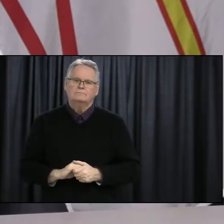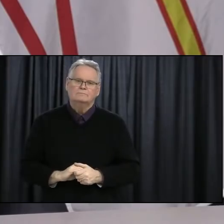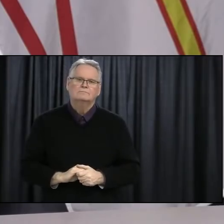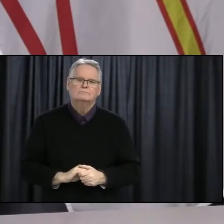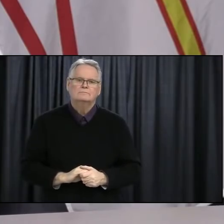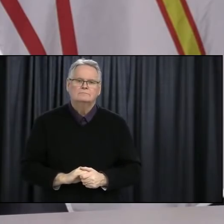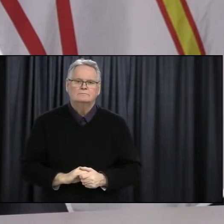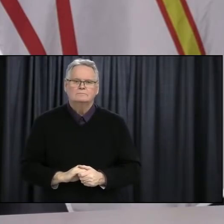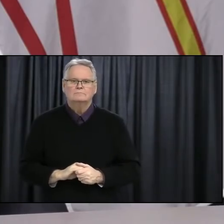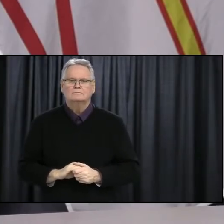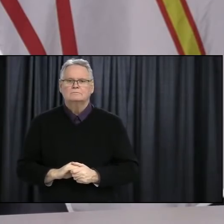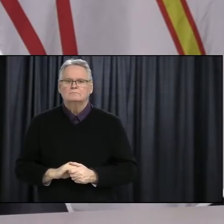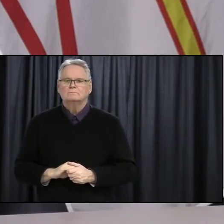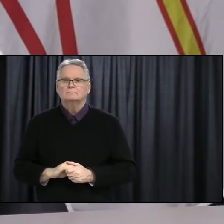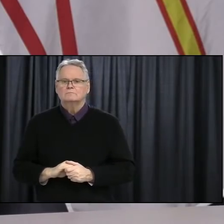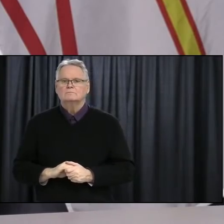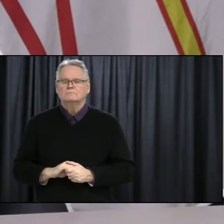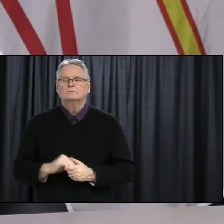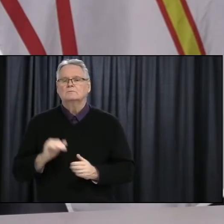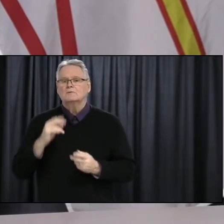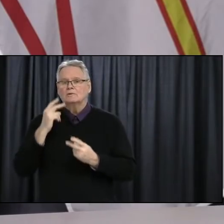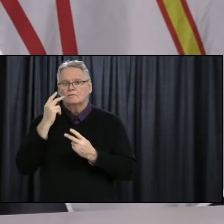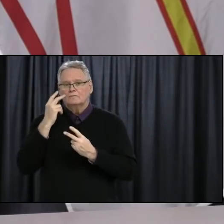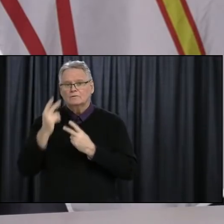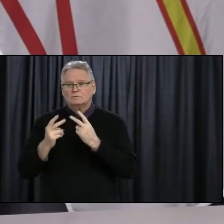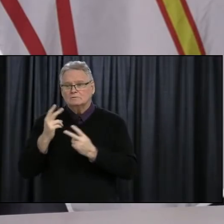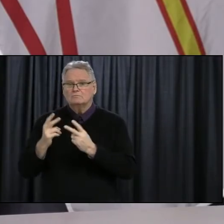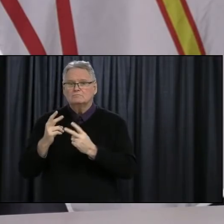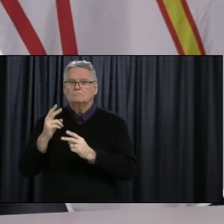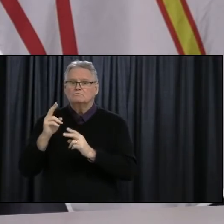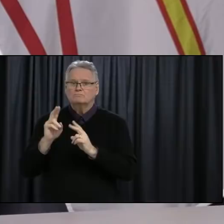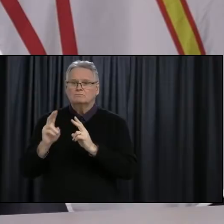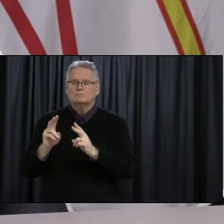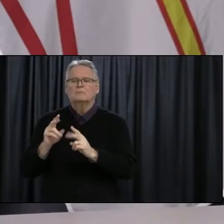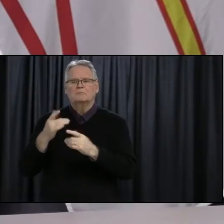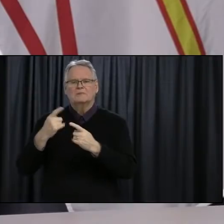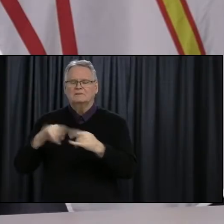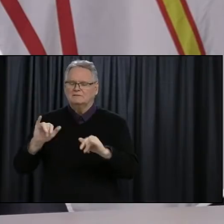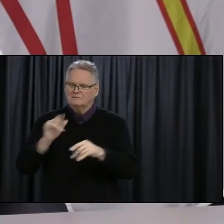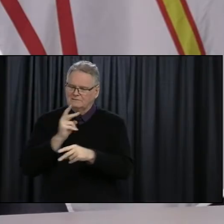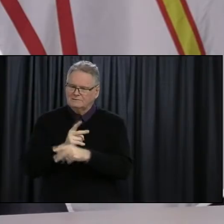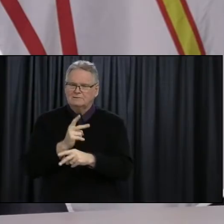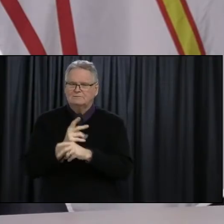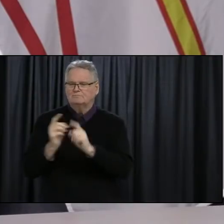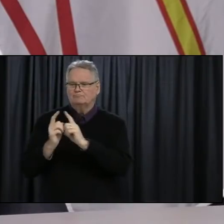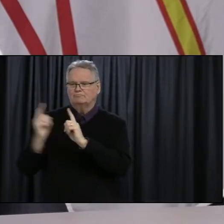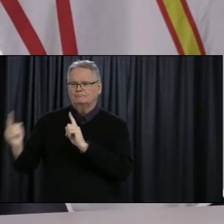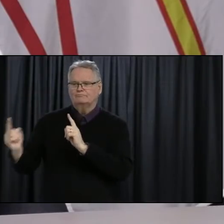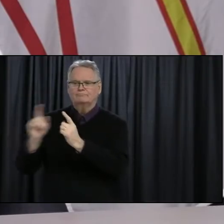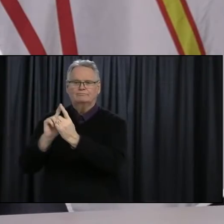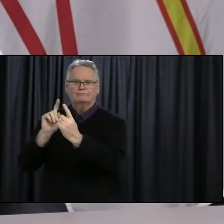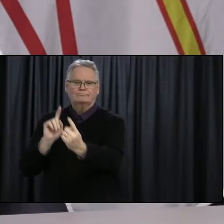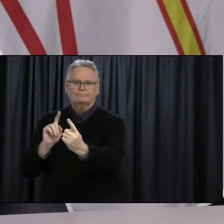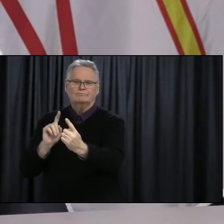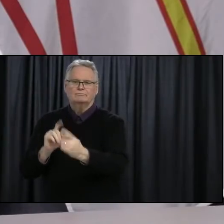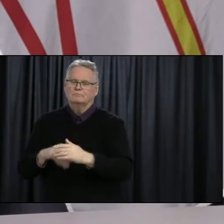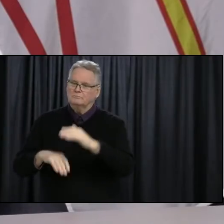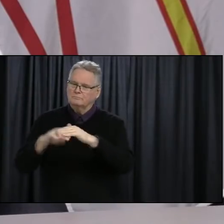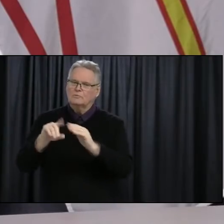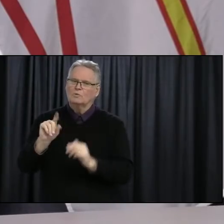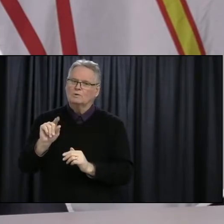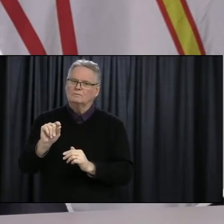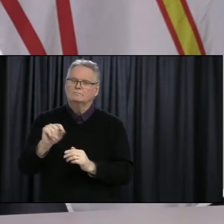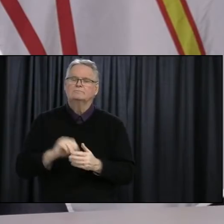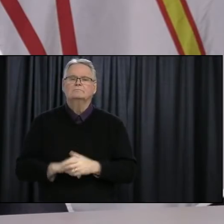distancing may be maintained with individuals outside of the household bubble. Wakes are prohibited. Gatherings that are not run by